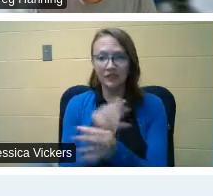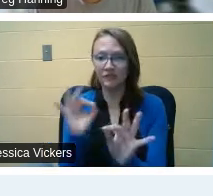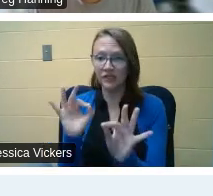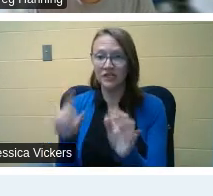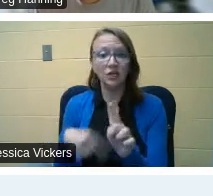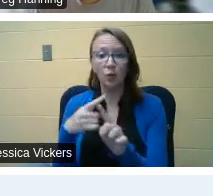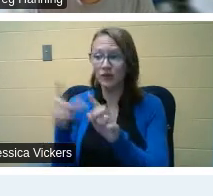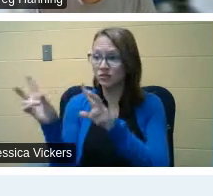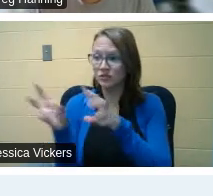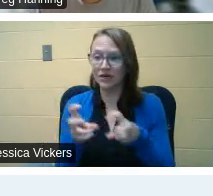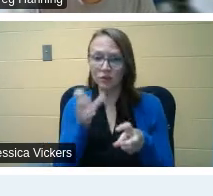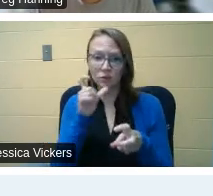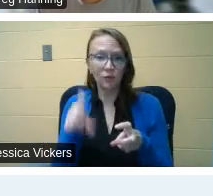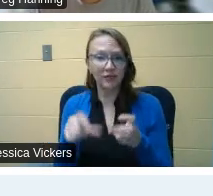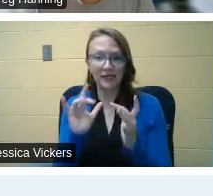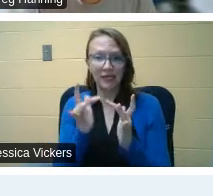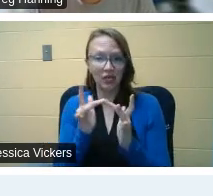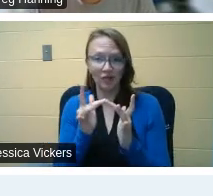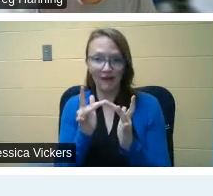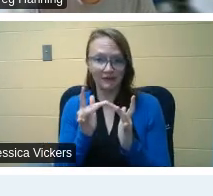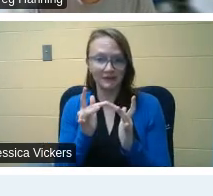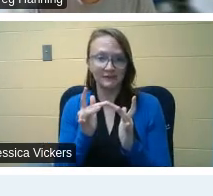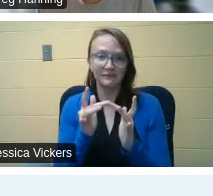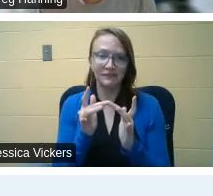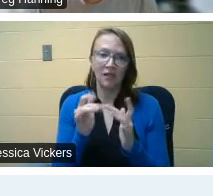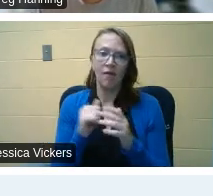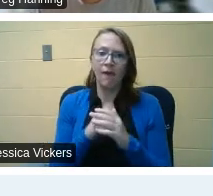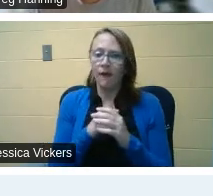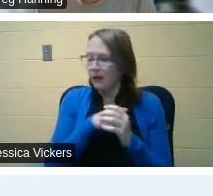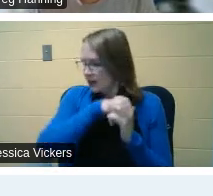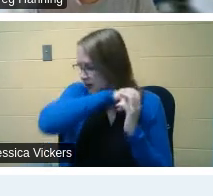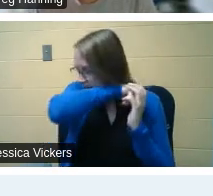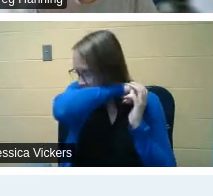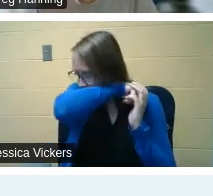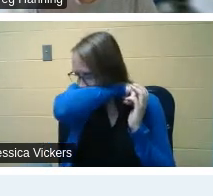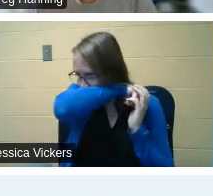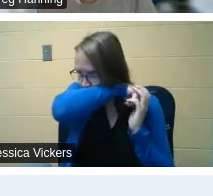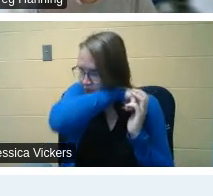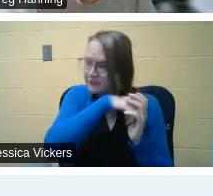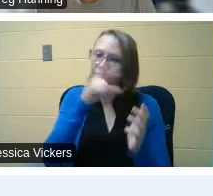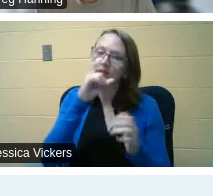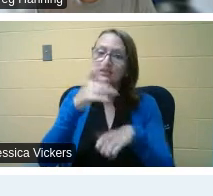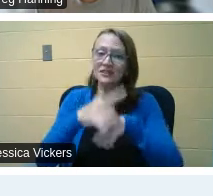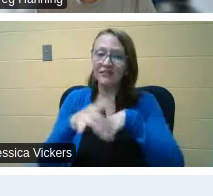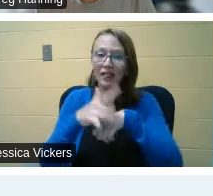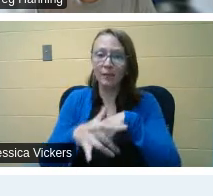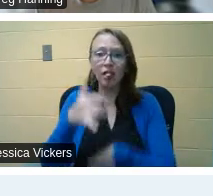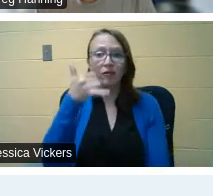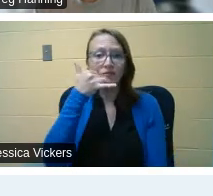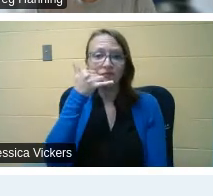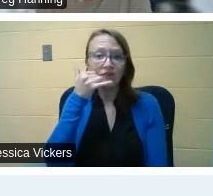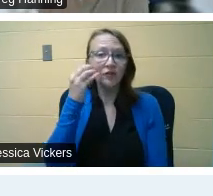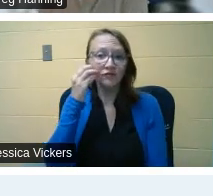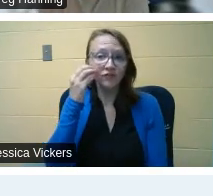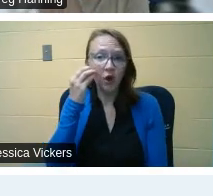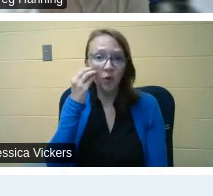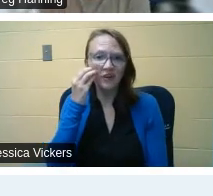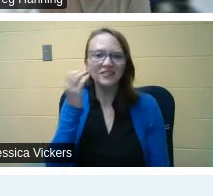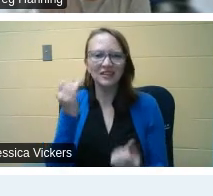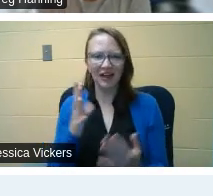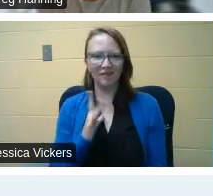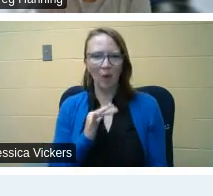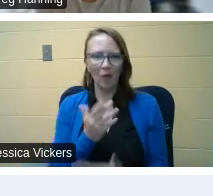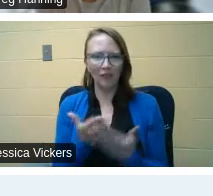internet connection. And because it's also on a mobile device, there's a lot of cool and different things that you can do